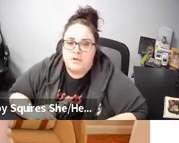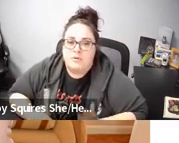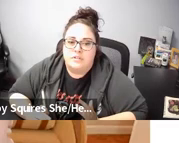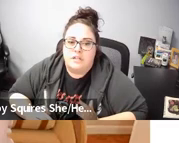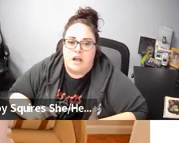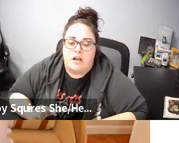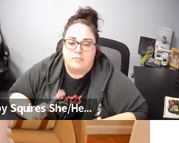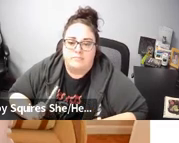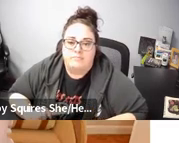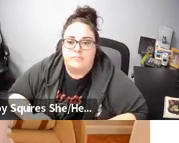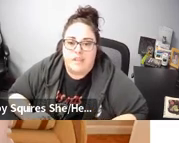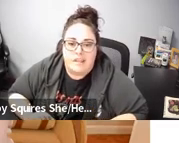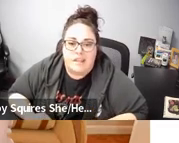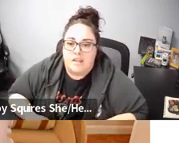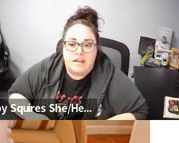for you.